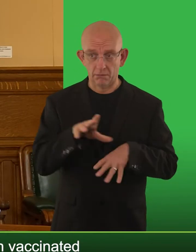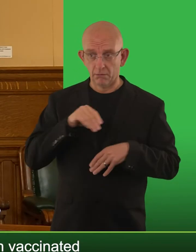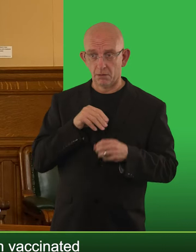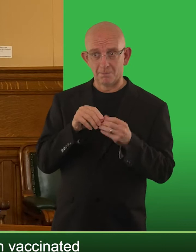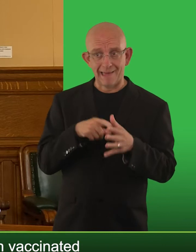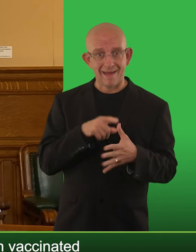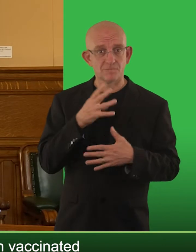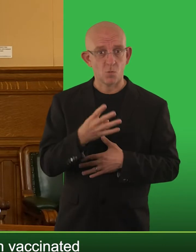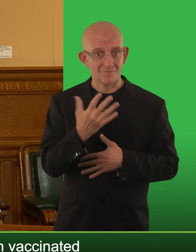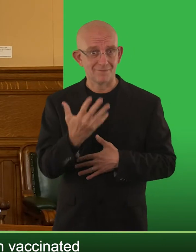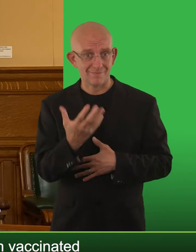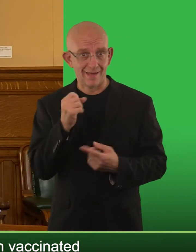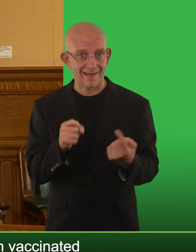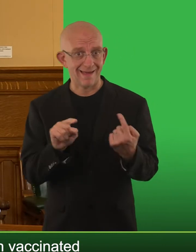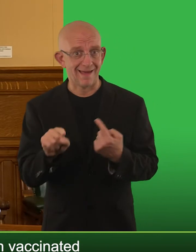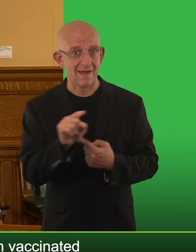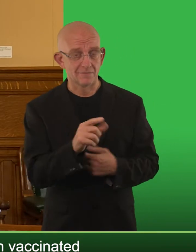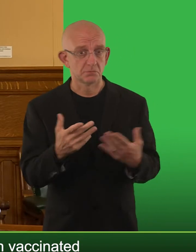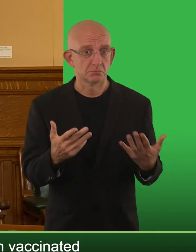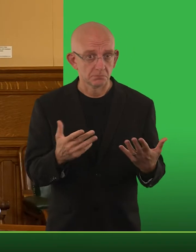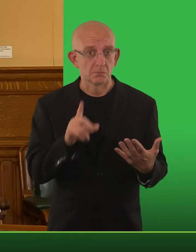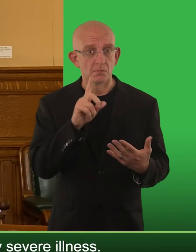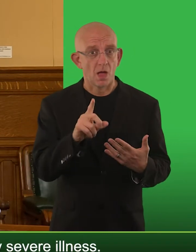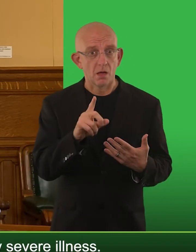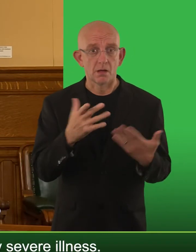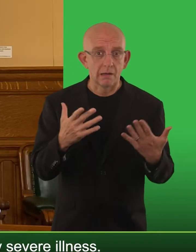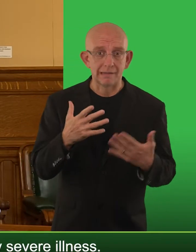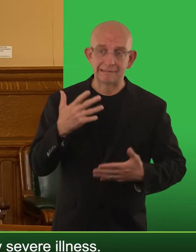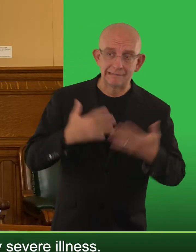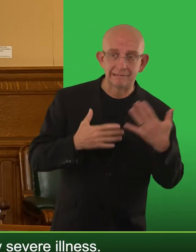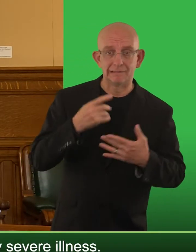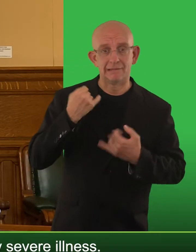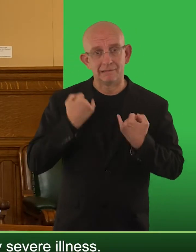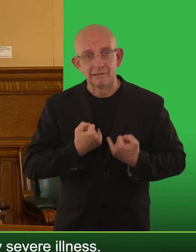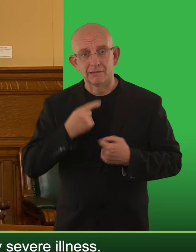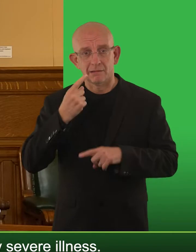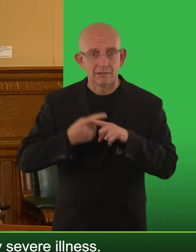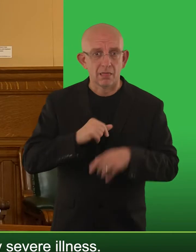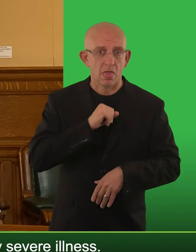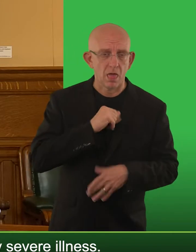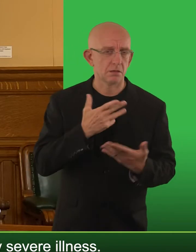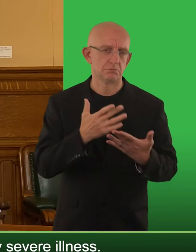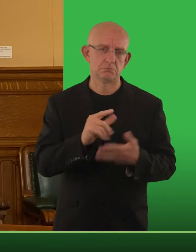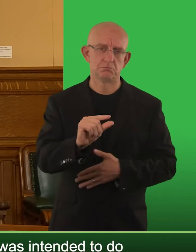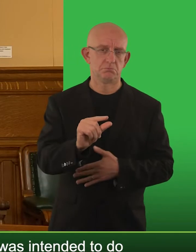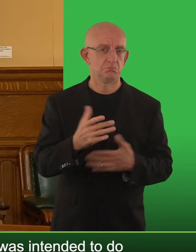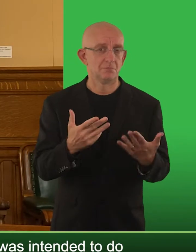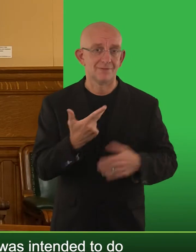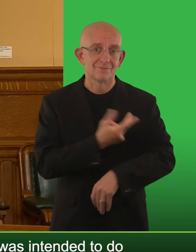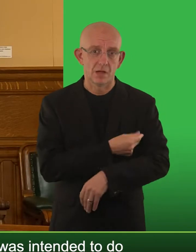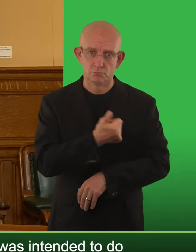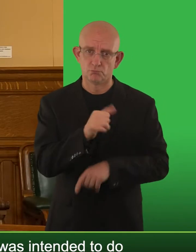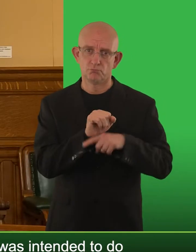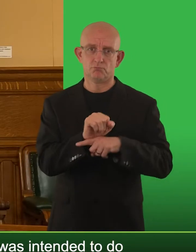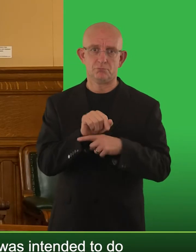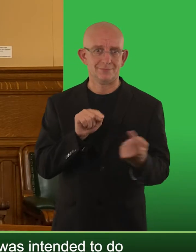vaccinated are being infected with BA4 and 5, but relatively low rates of very severe illness. The vaccination is